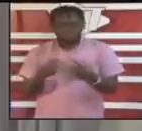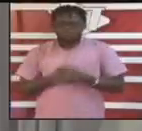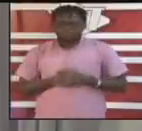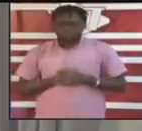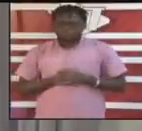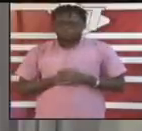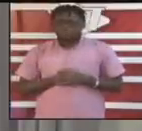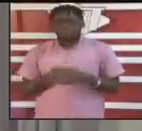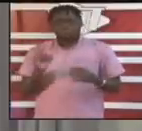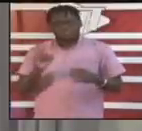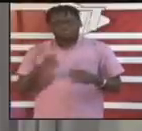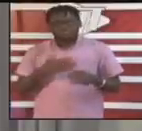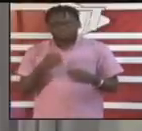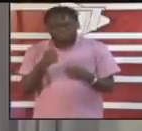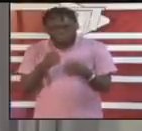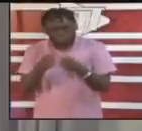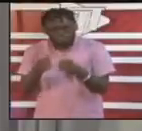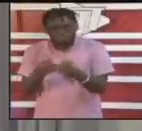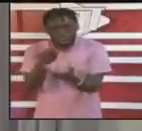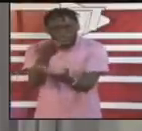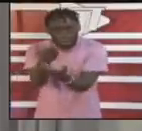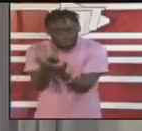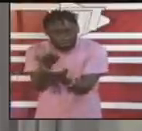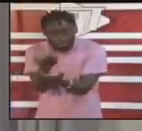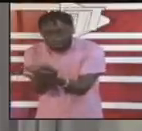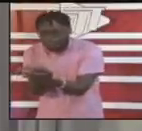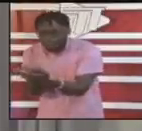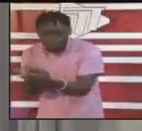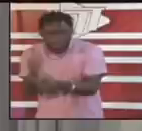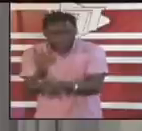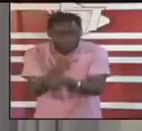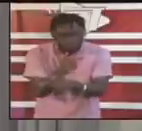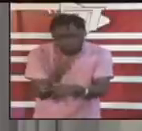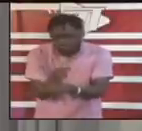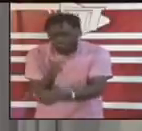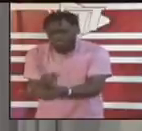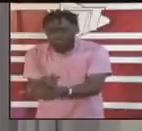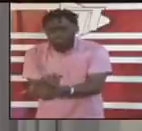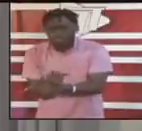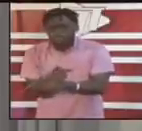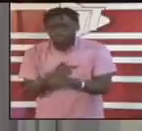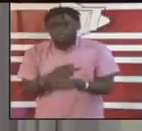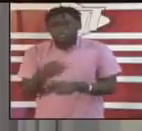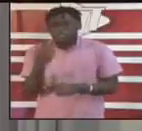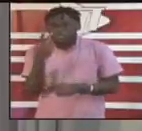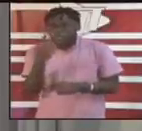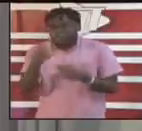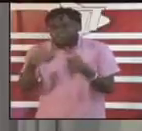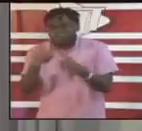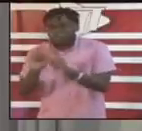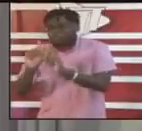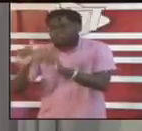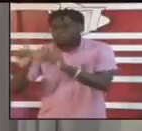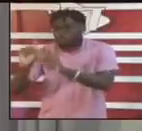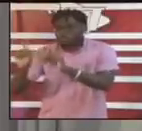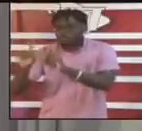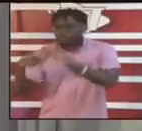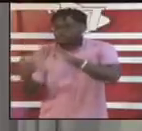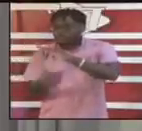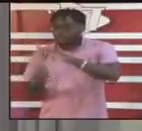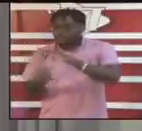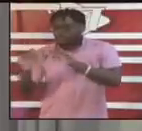by having them in state-managed quarantine, we are protecting the health of 1.4 million